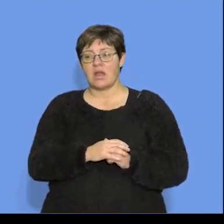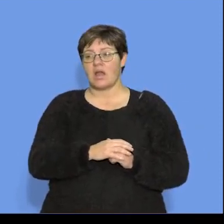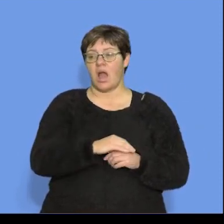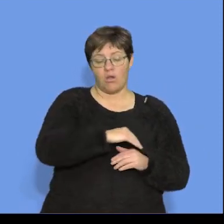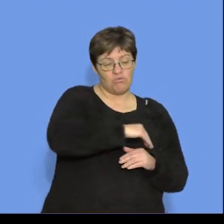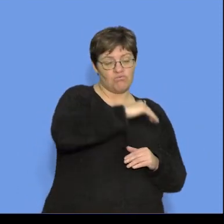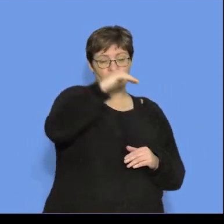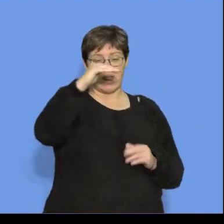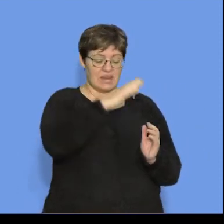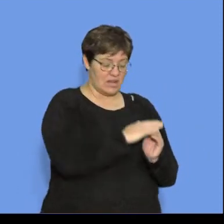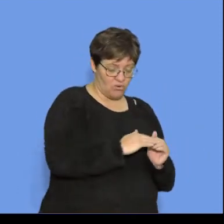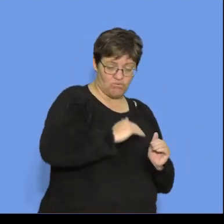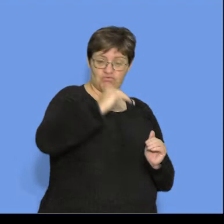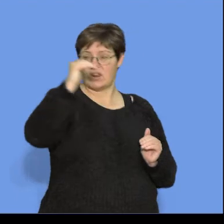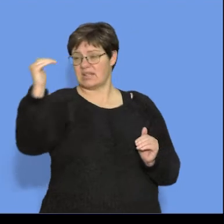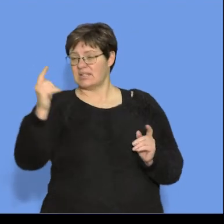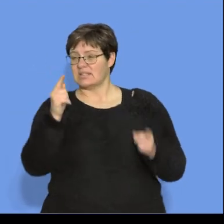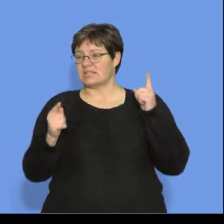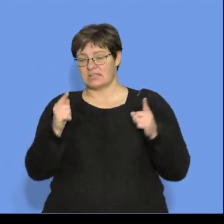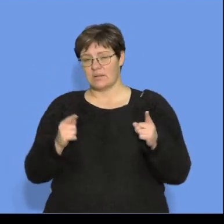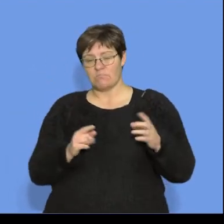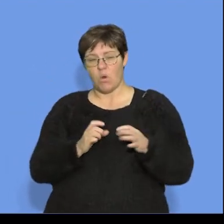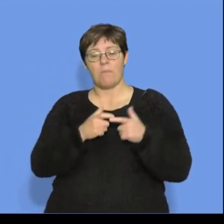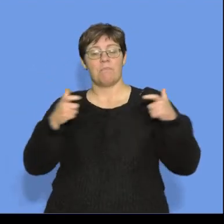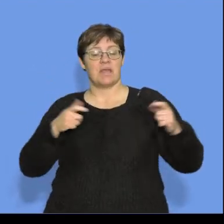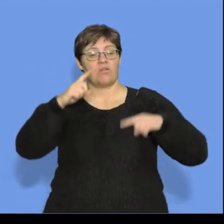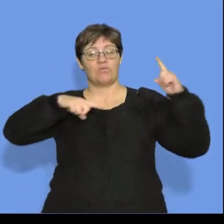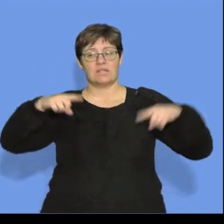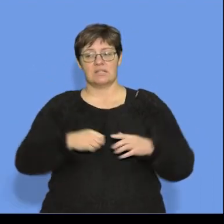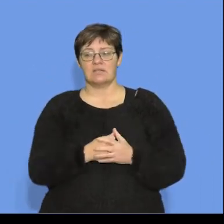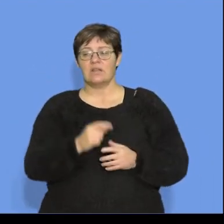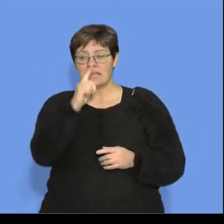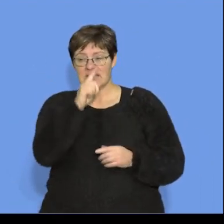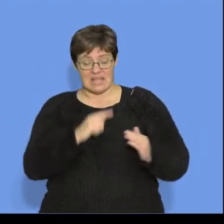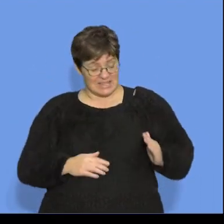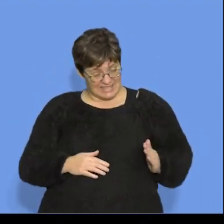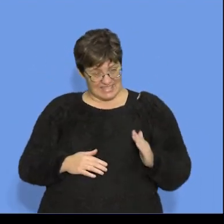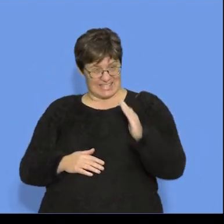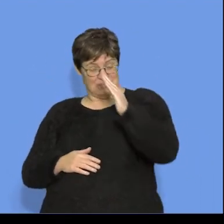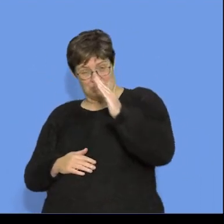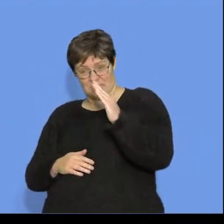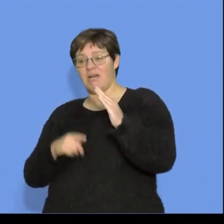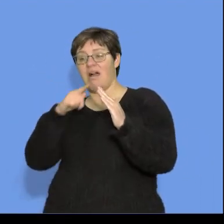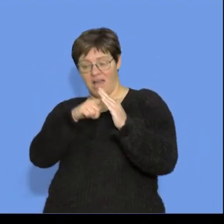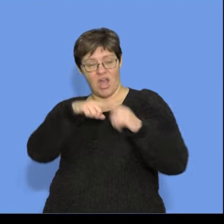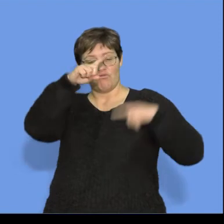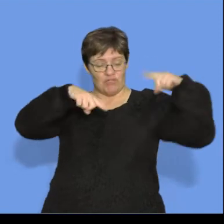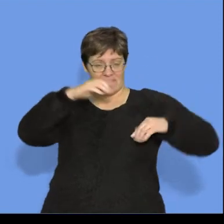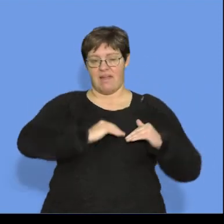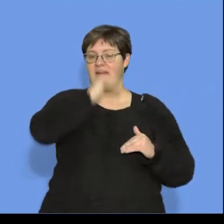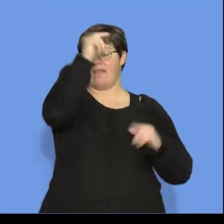graph compared to the gradient of that graph. Which one is the bigger rate? Well, you can see this one is steeper. So this one is high